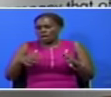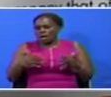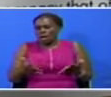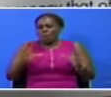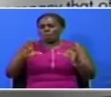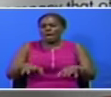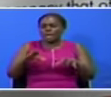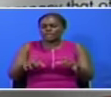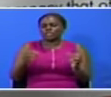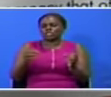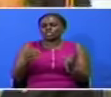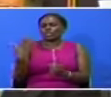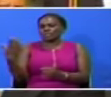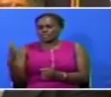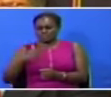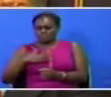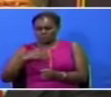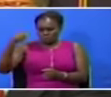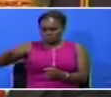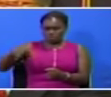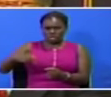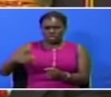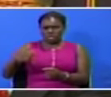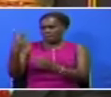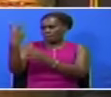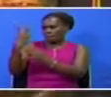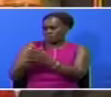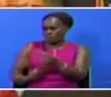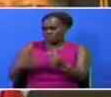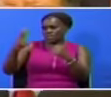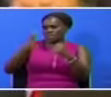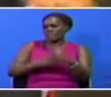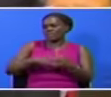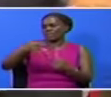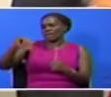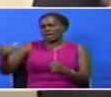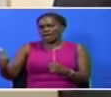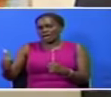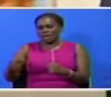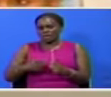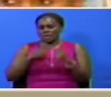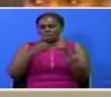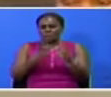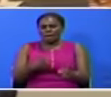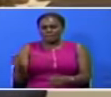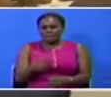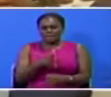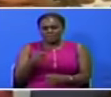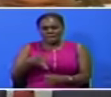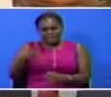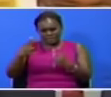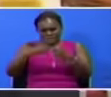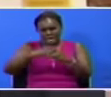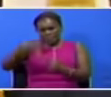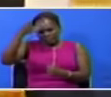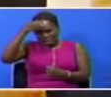market ourselves, market our products. And today, the 2 and 7 other graduates who had benefited from a 9-month rigorous training by